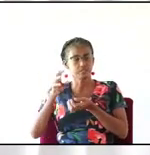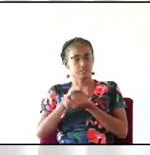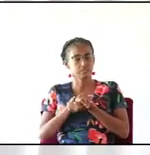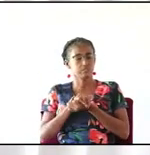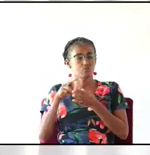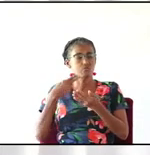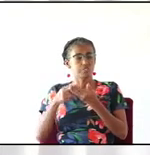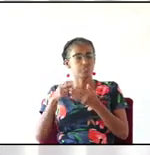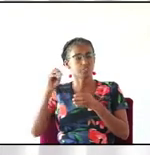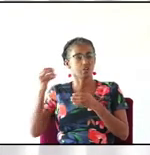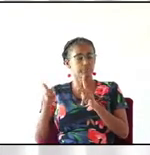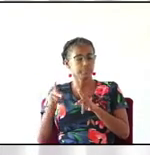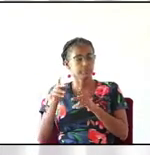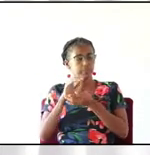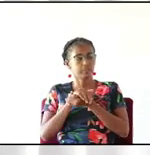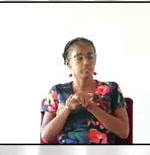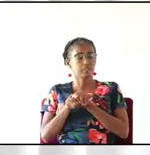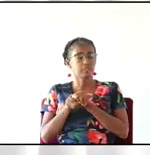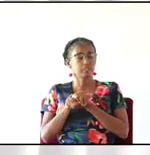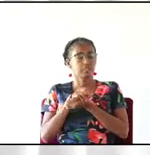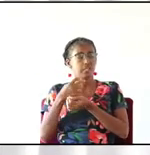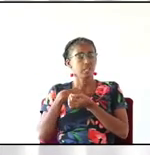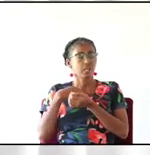has mobilized and led